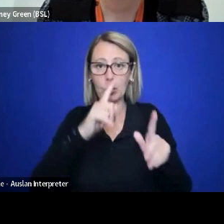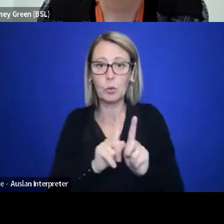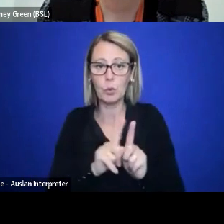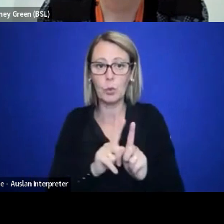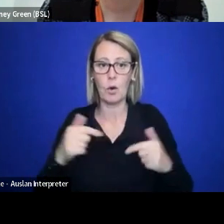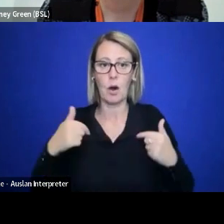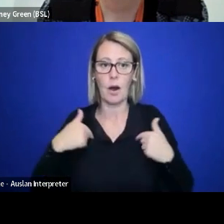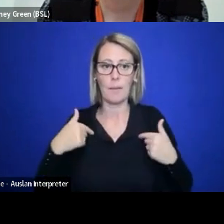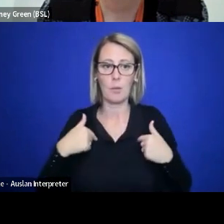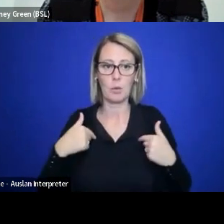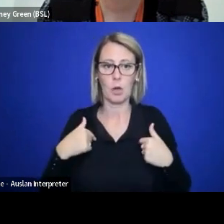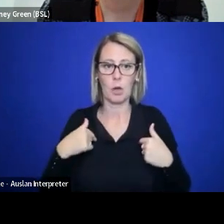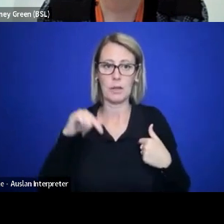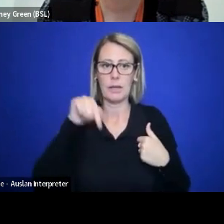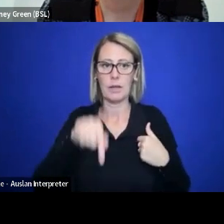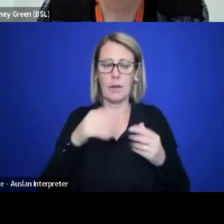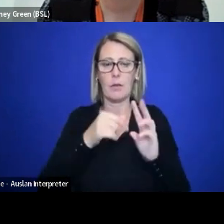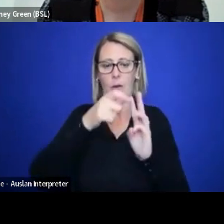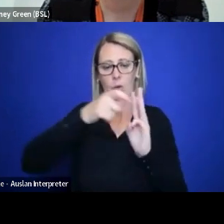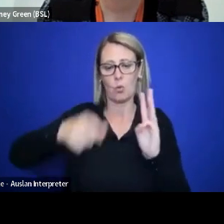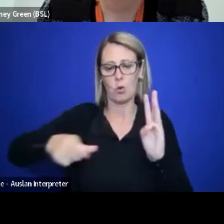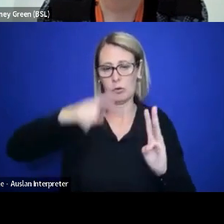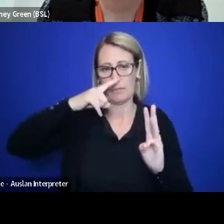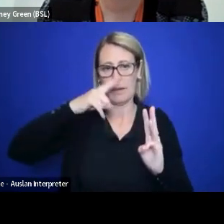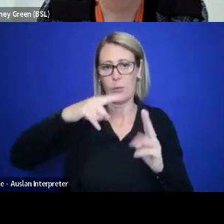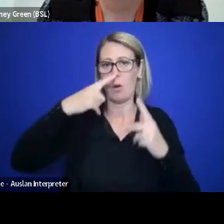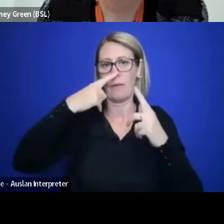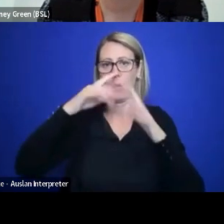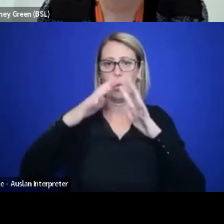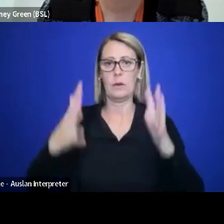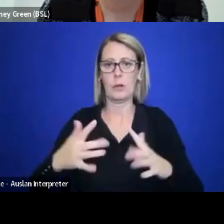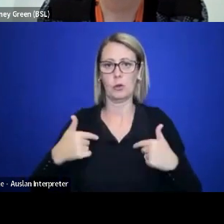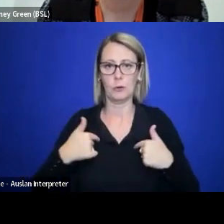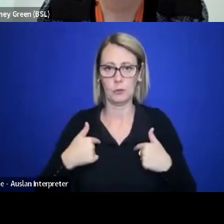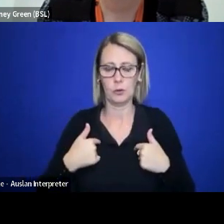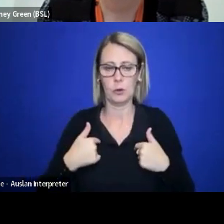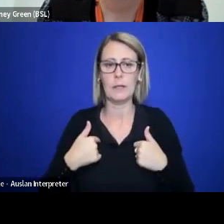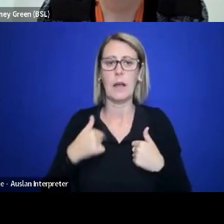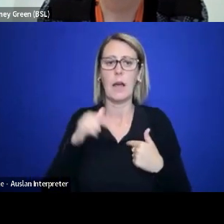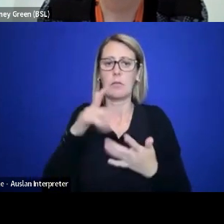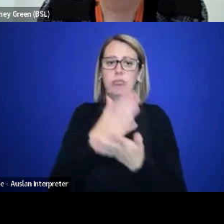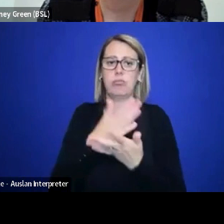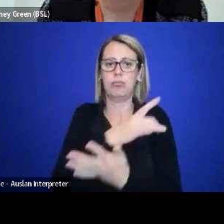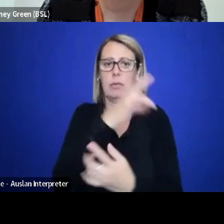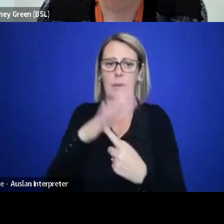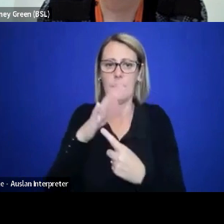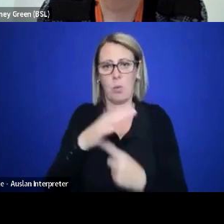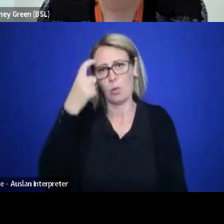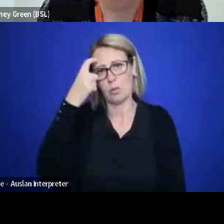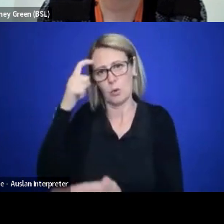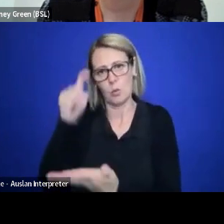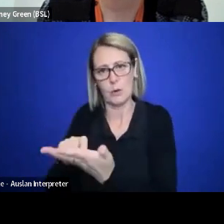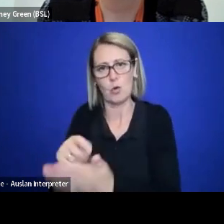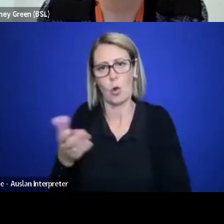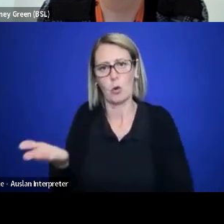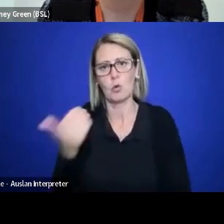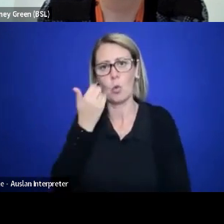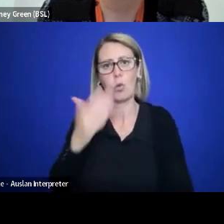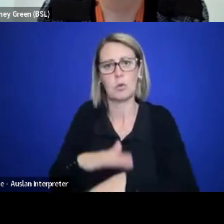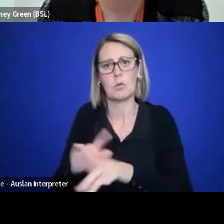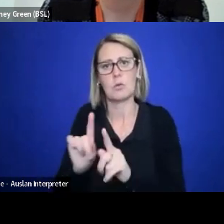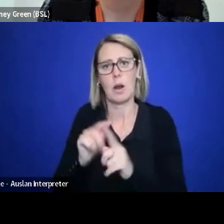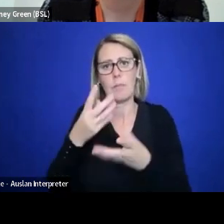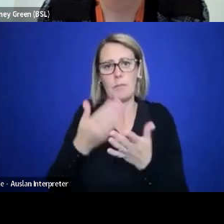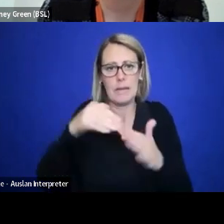here coming on the lands of the Wurundjeri people of the Kulin Nation, and that's very important that they be acknowledged all the time too in